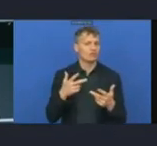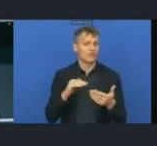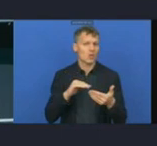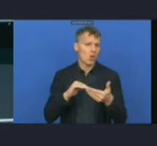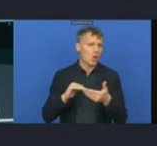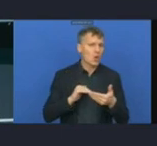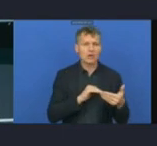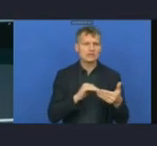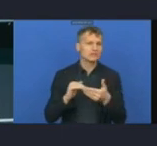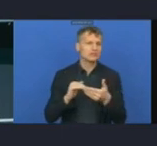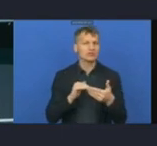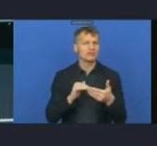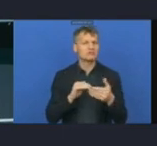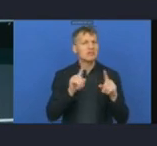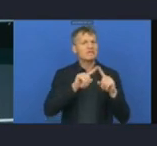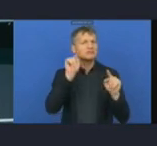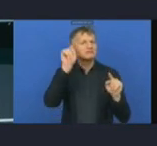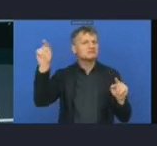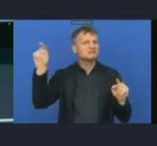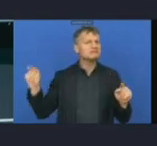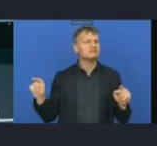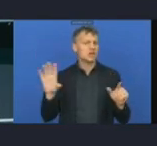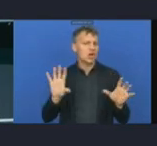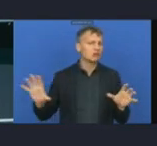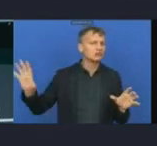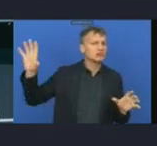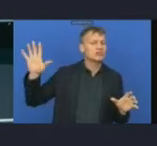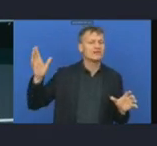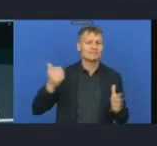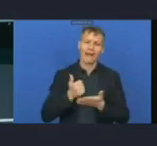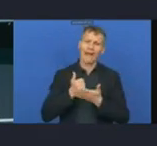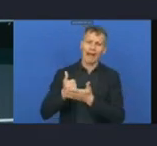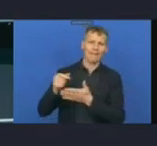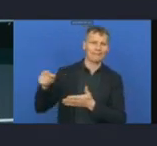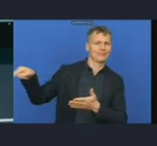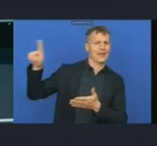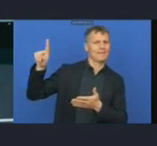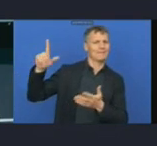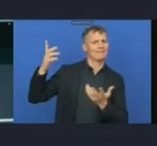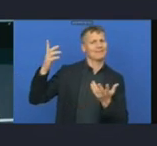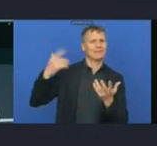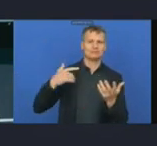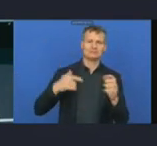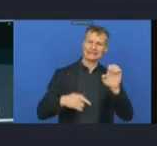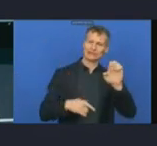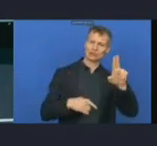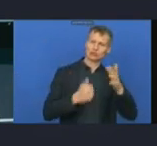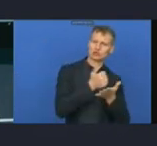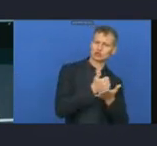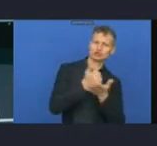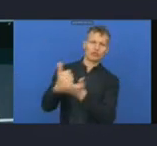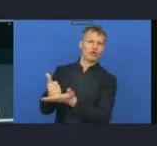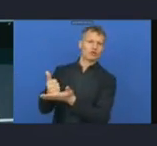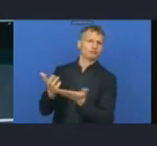in these countries and help them benefit from a European support, and with this support